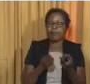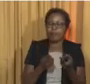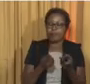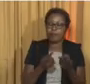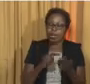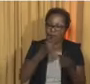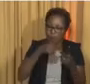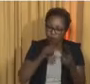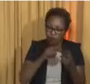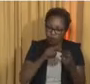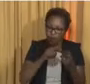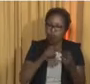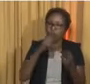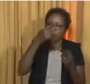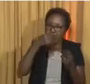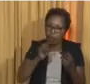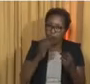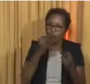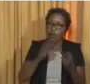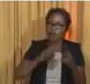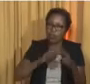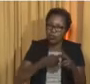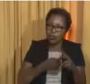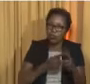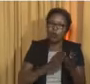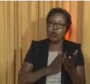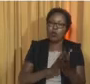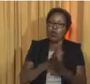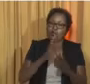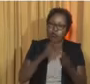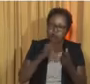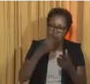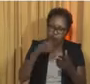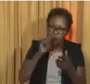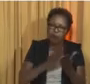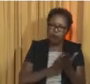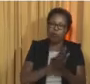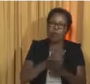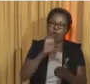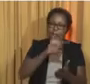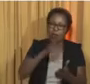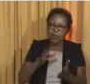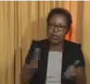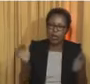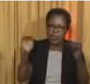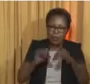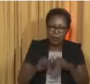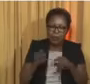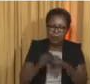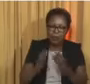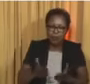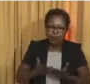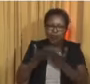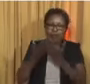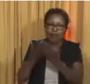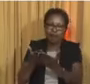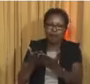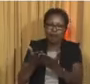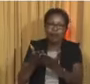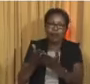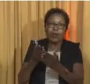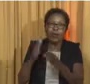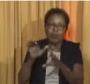Approval of the initiative by the majority of the county assemblies, and passage of the bill by the majority of the members of each